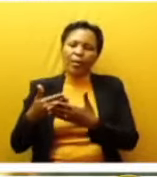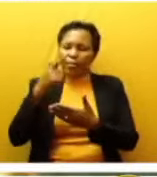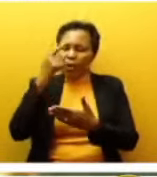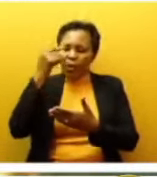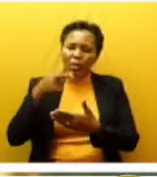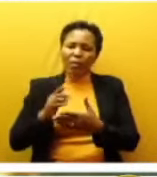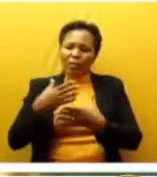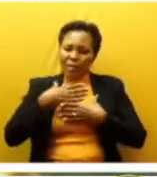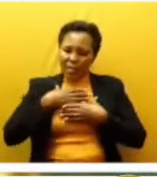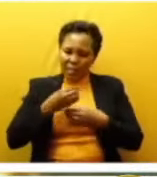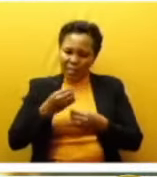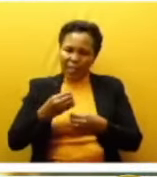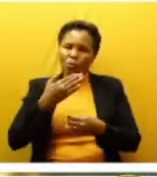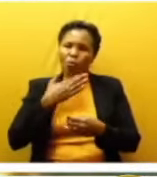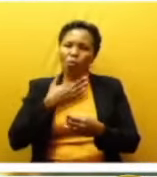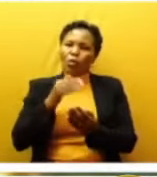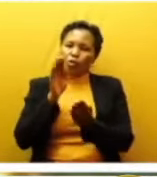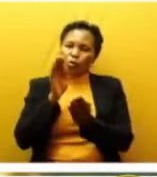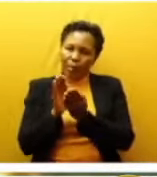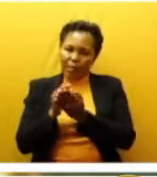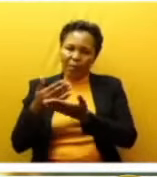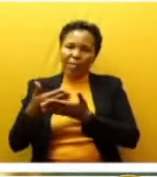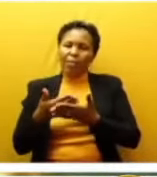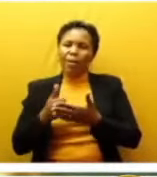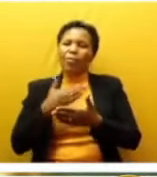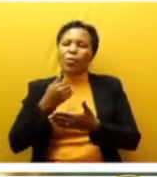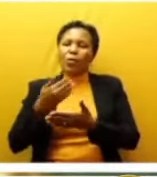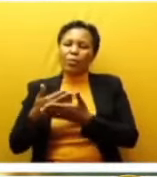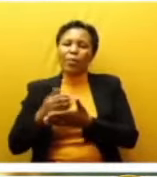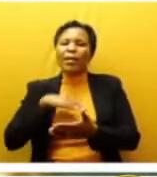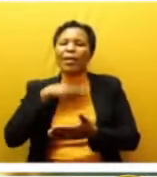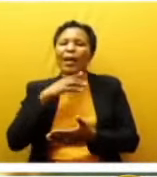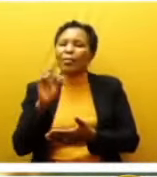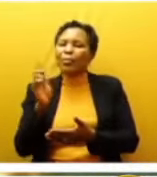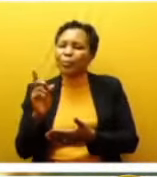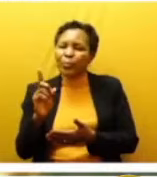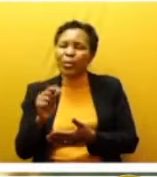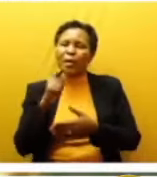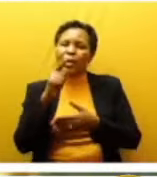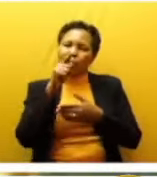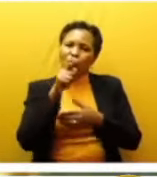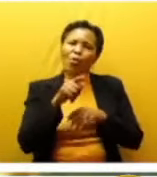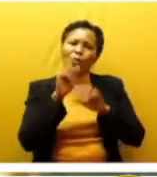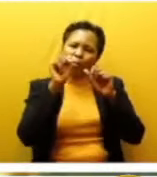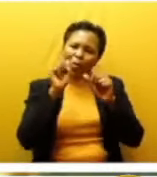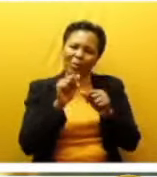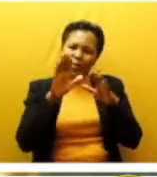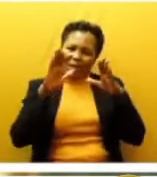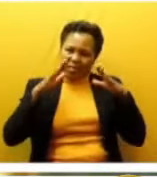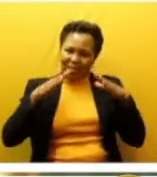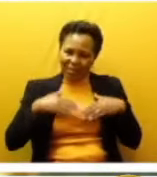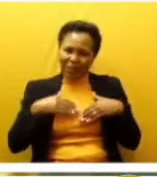is to preserve the baby. Would you be willing to advise